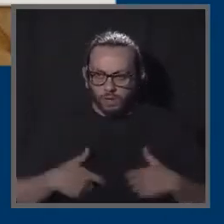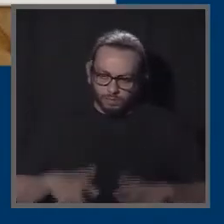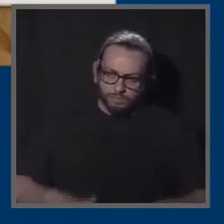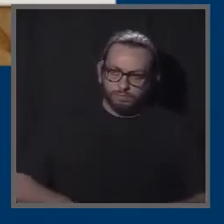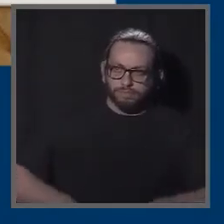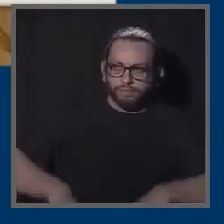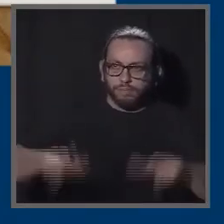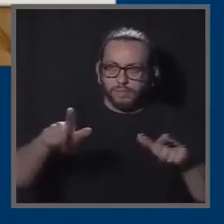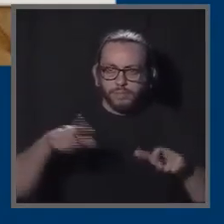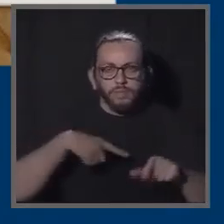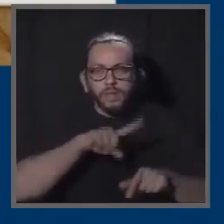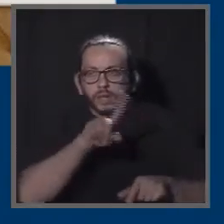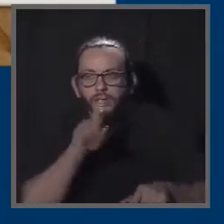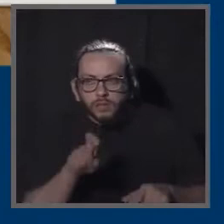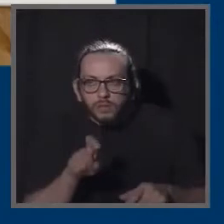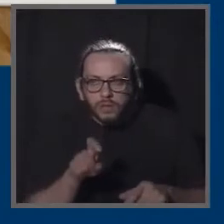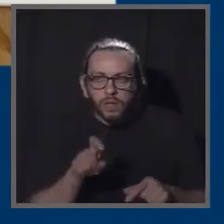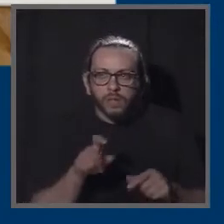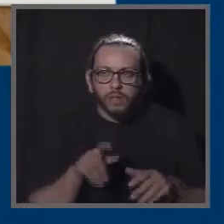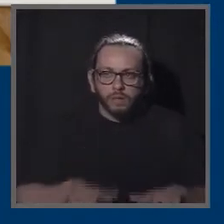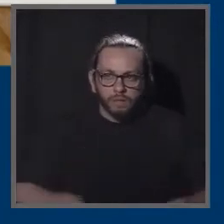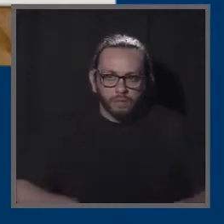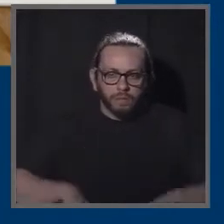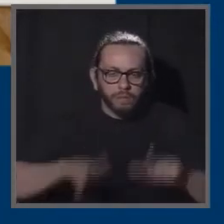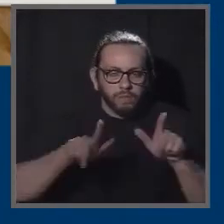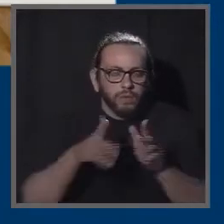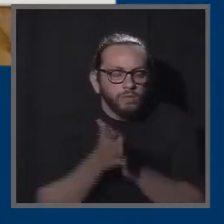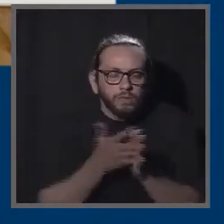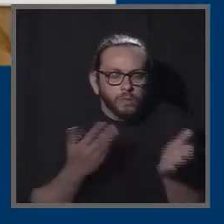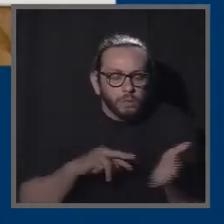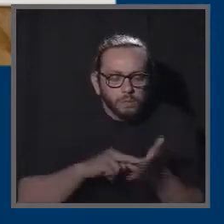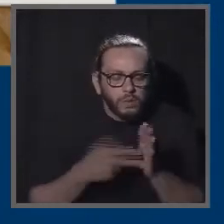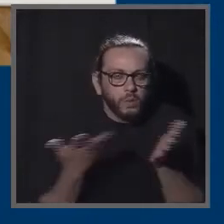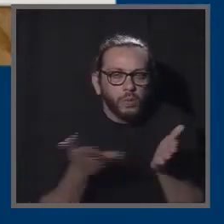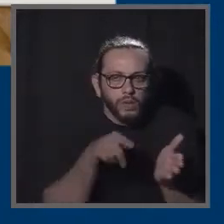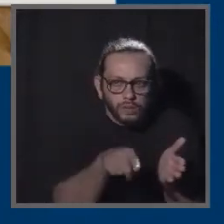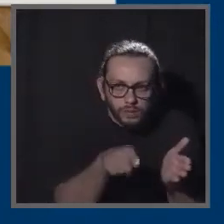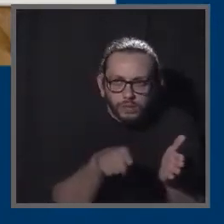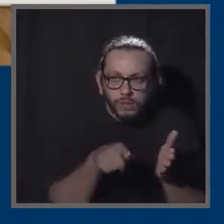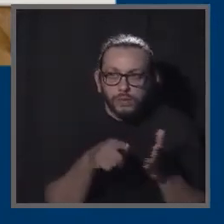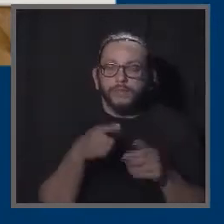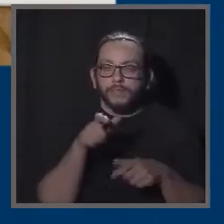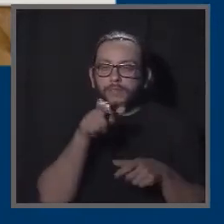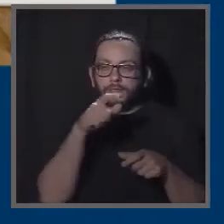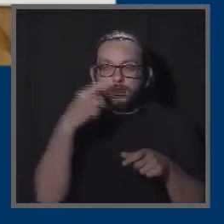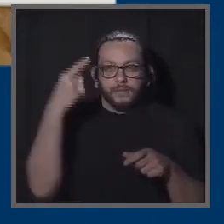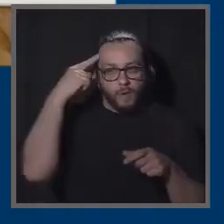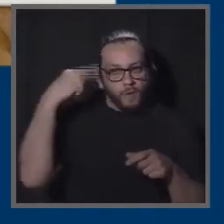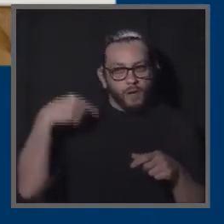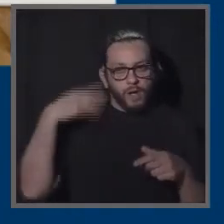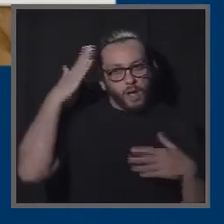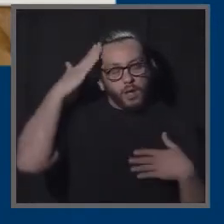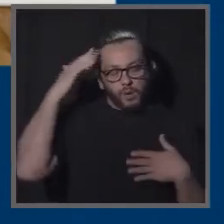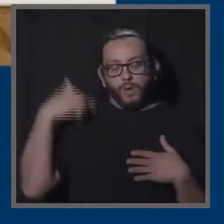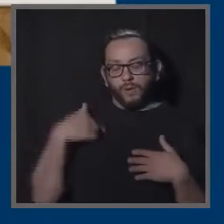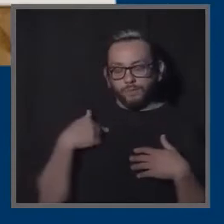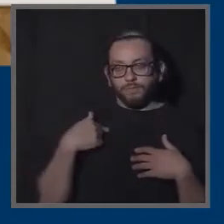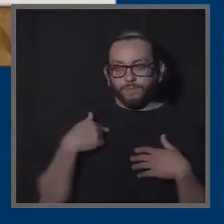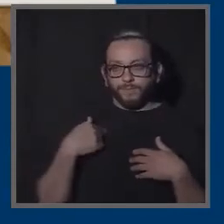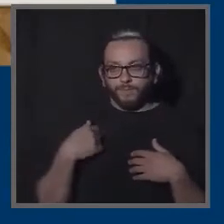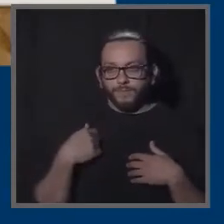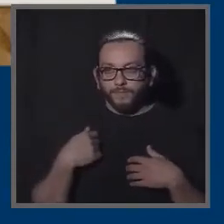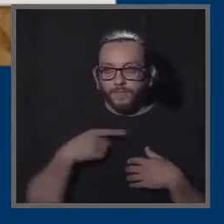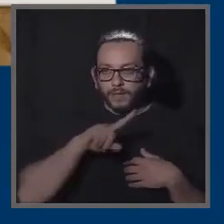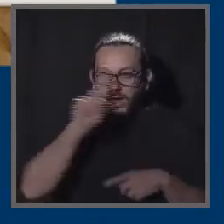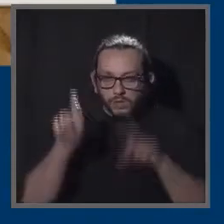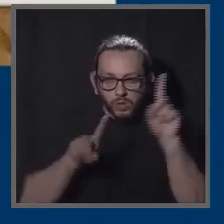does opportunity really mean here? So as many of you will know, the capabilities approach asks, what are the